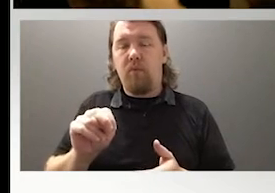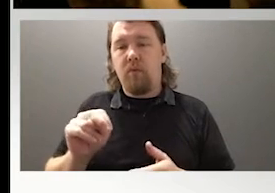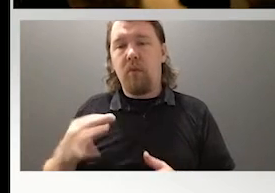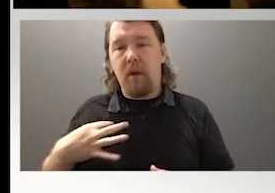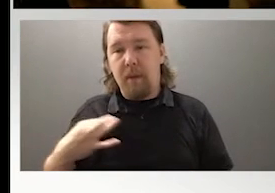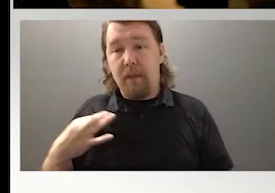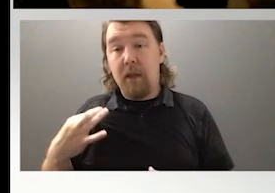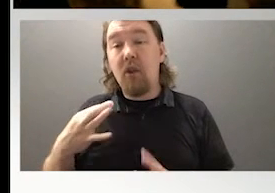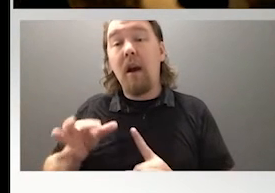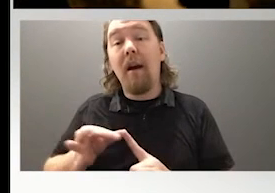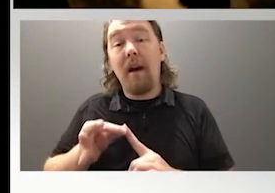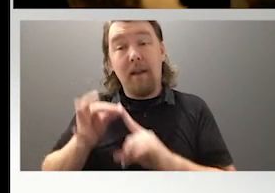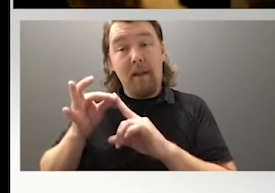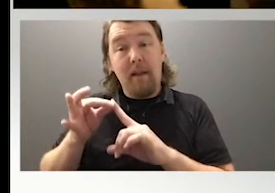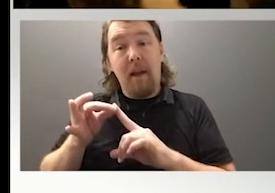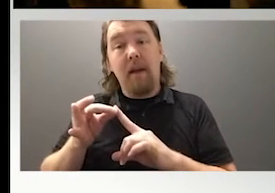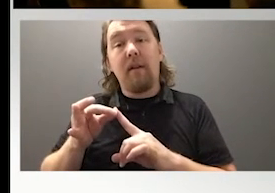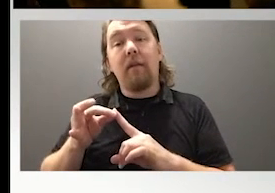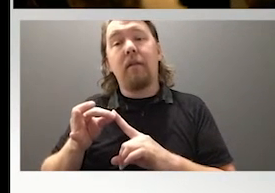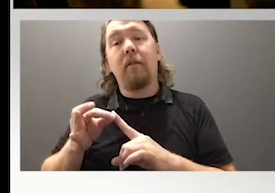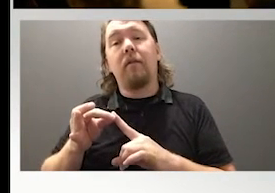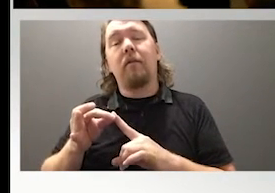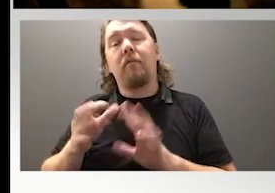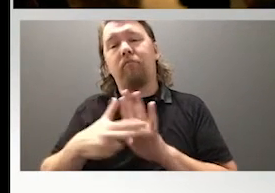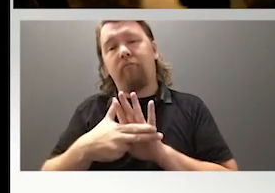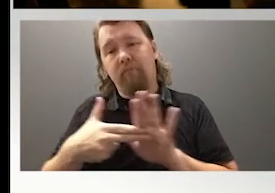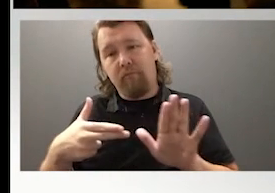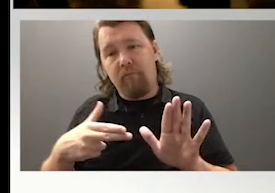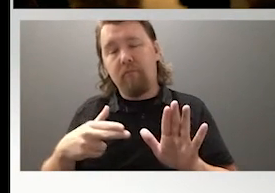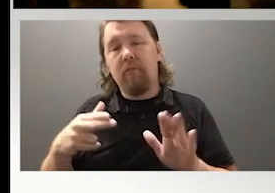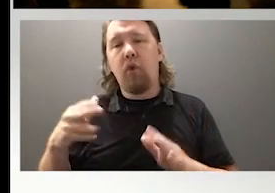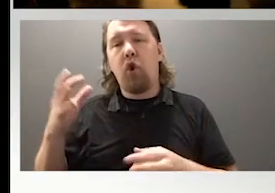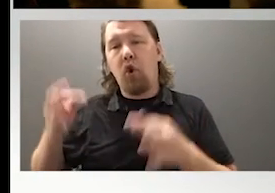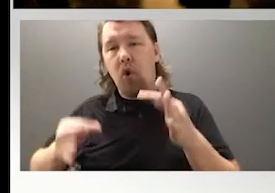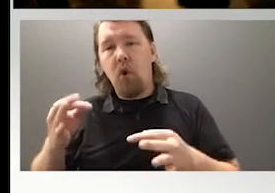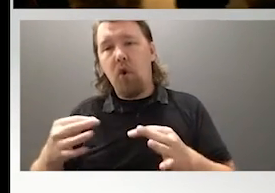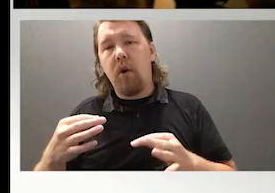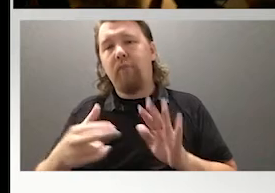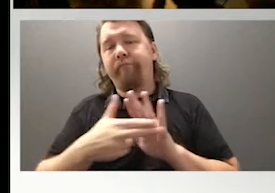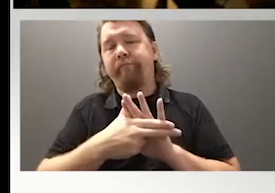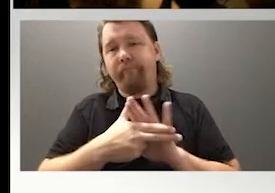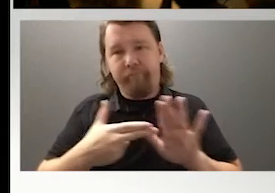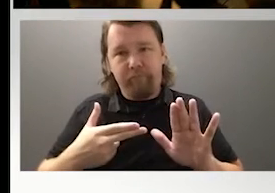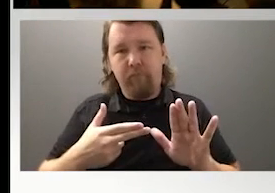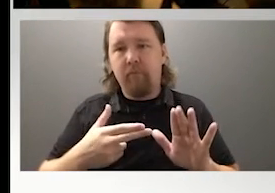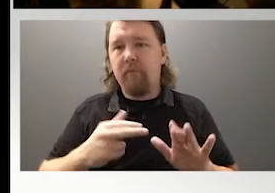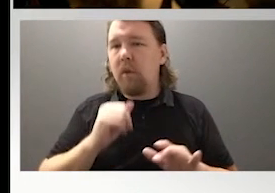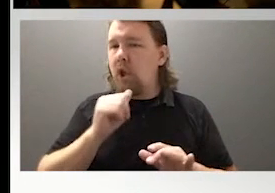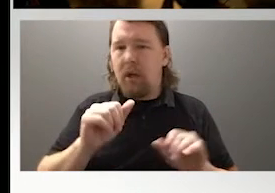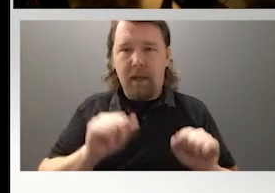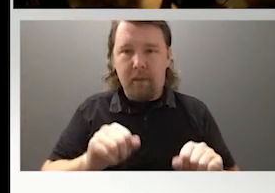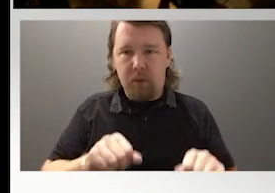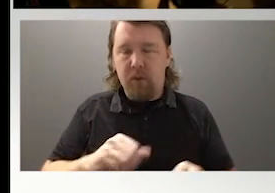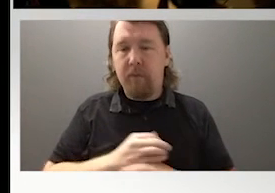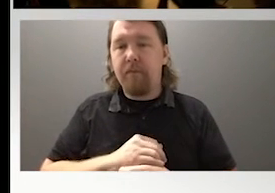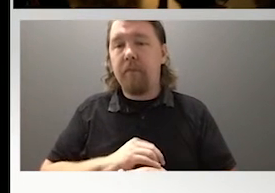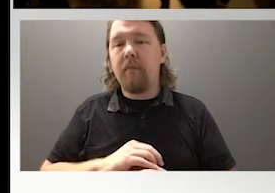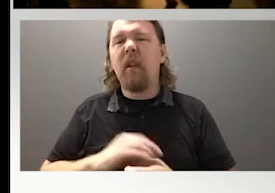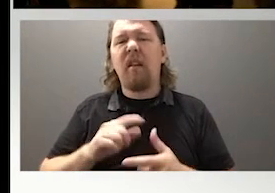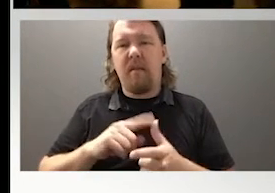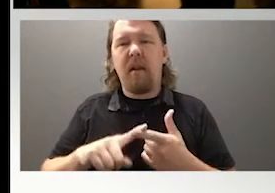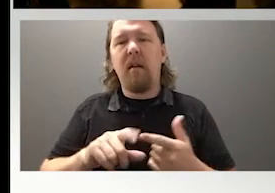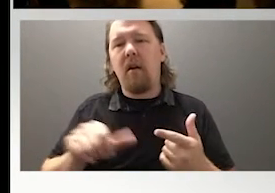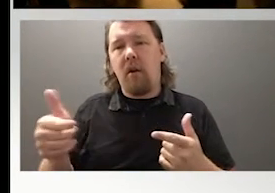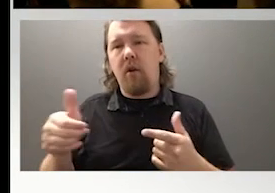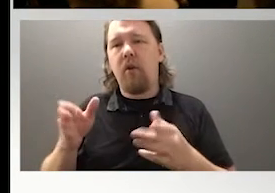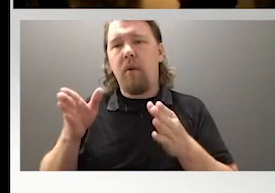application unless they've been declared incapacitated by the court. In that case, then someone else